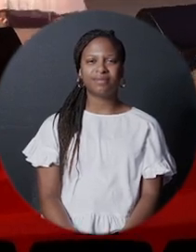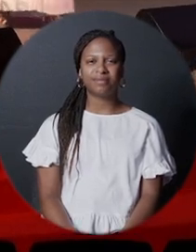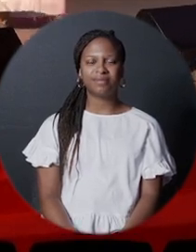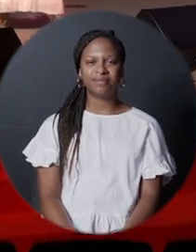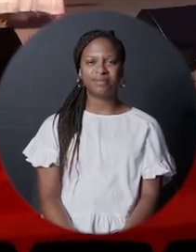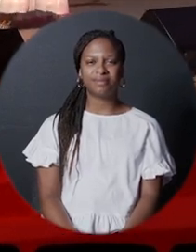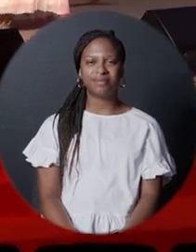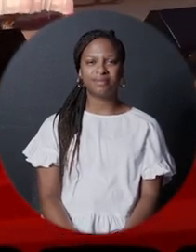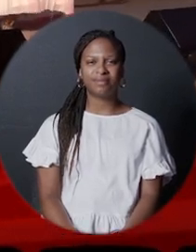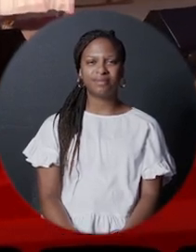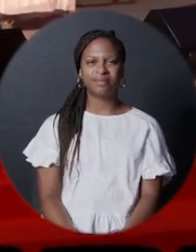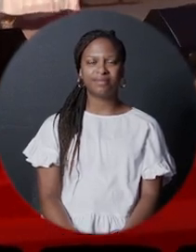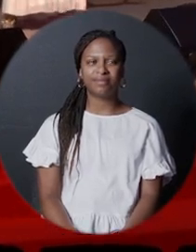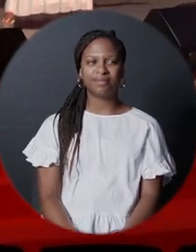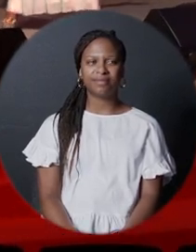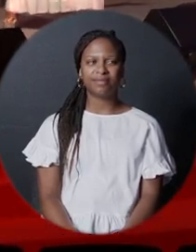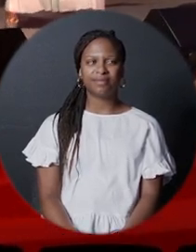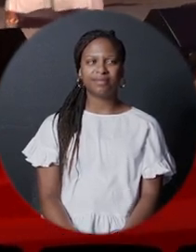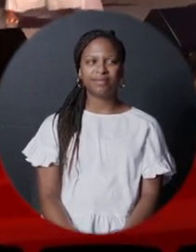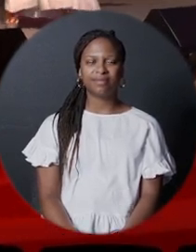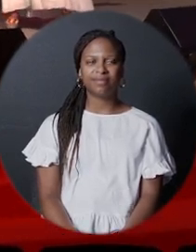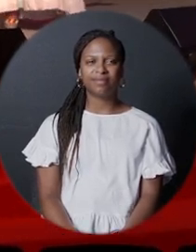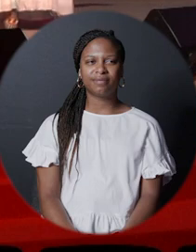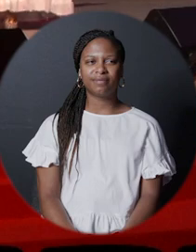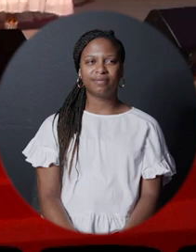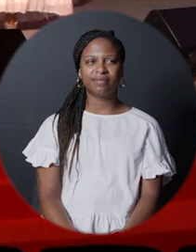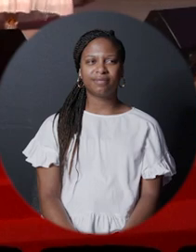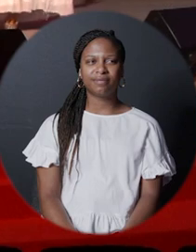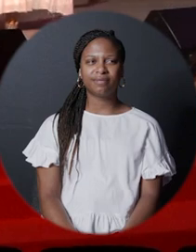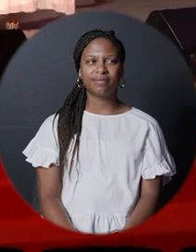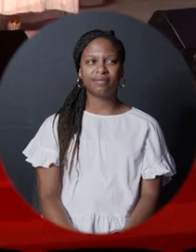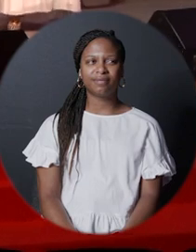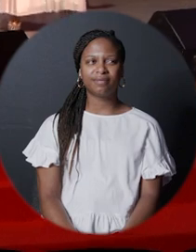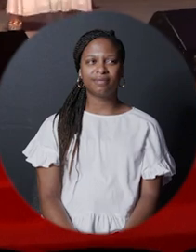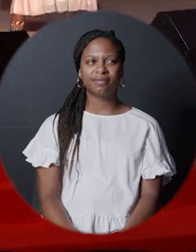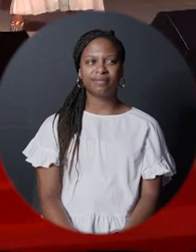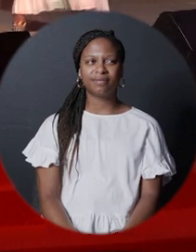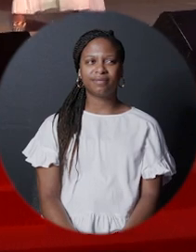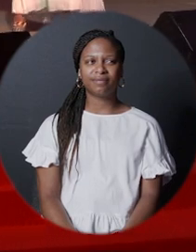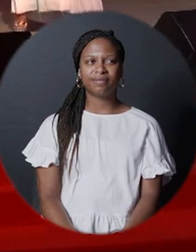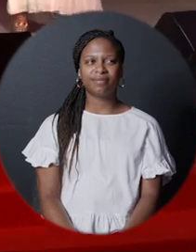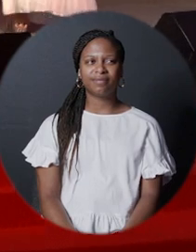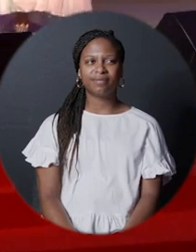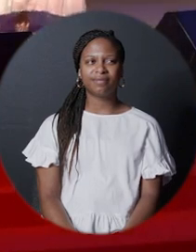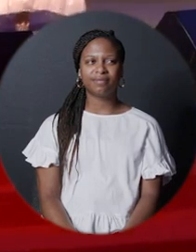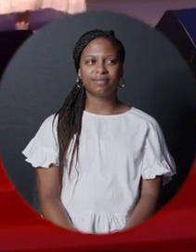Morning by morning, new mercies I